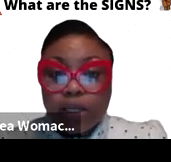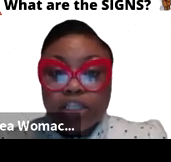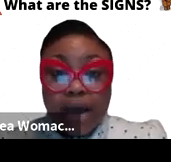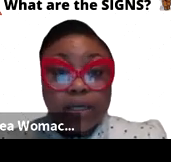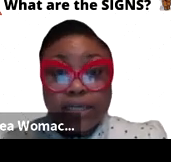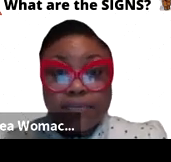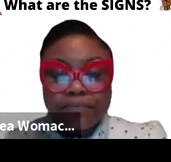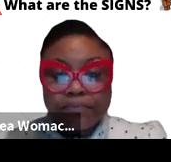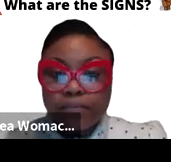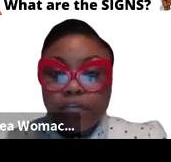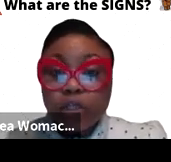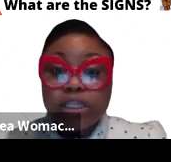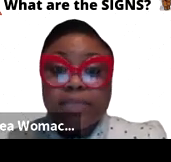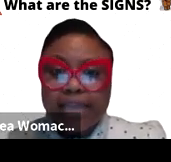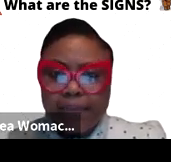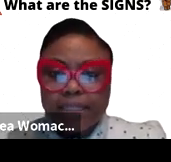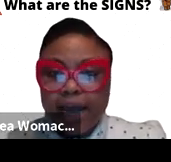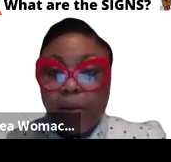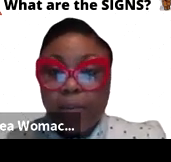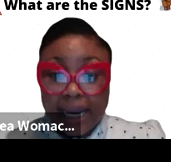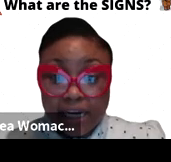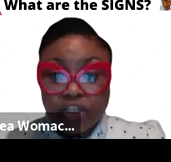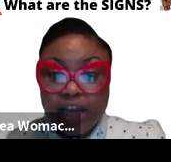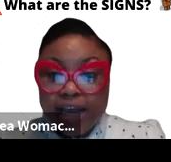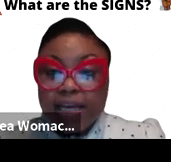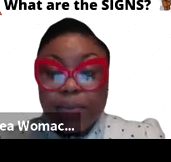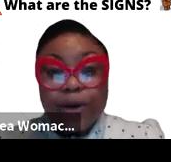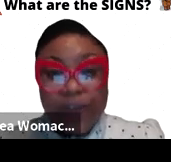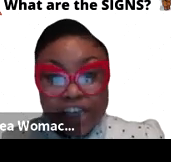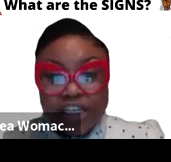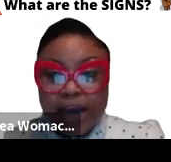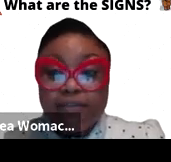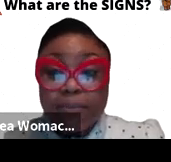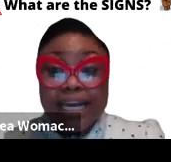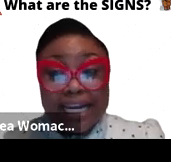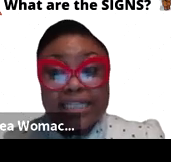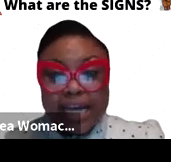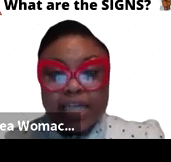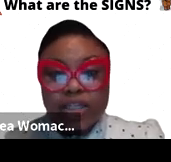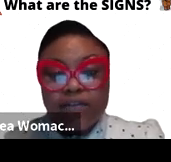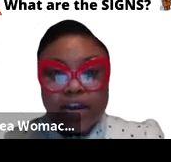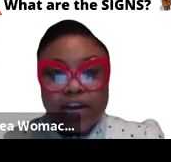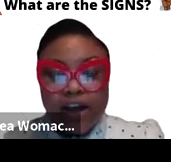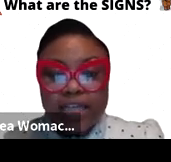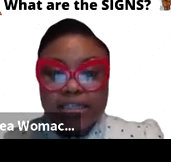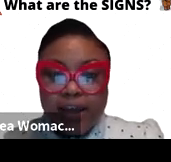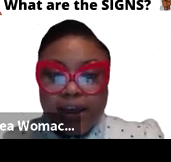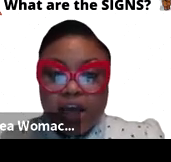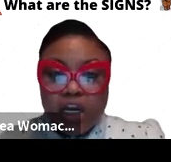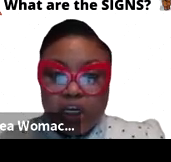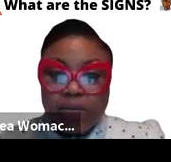or early childhood. So some steps to help manage the progression of the beginning stages of hearing